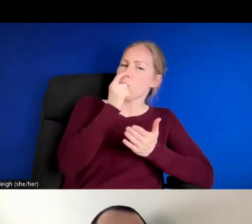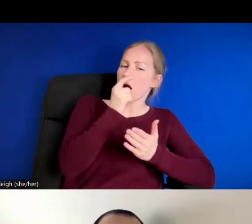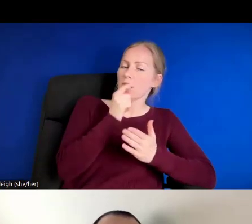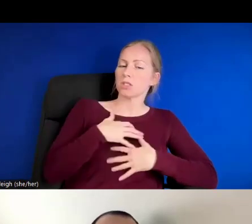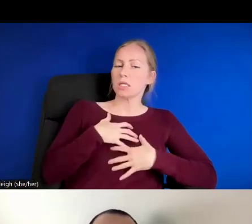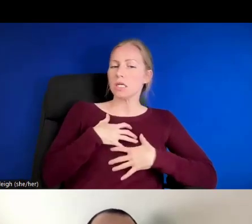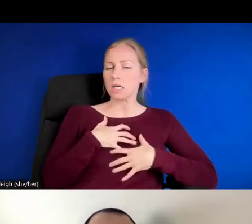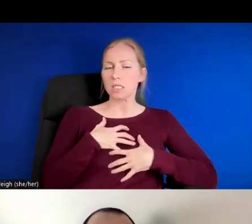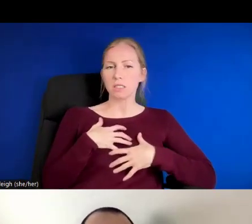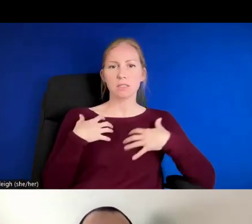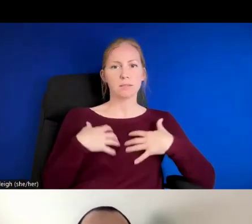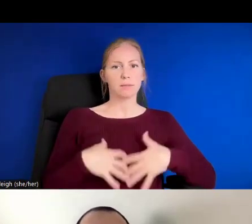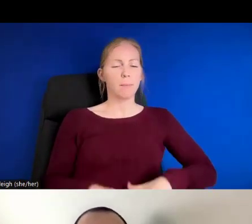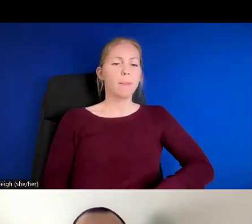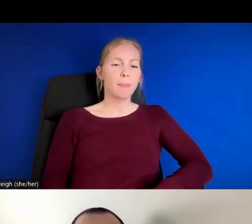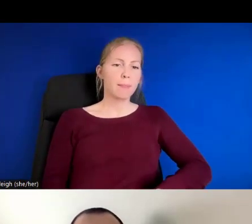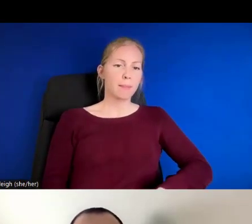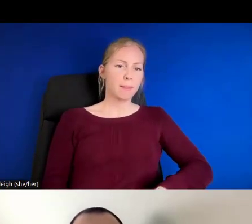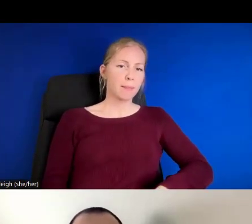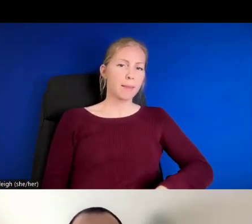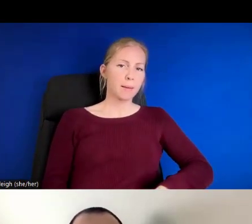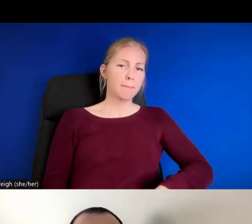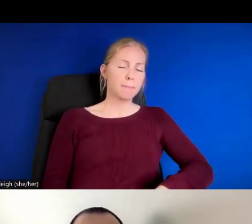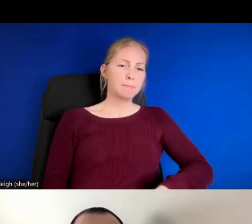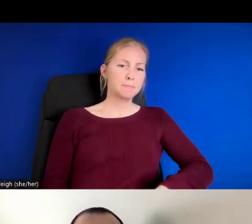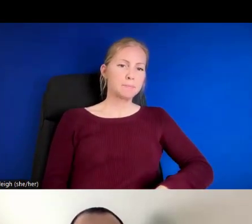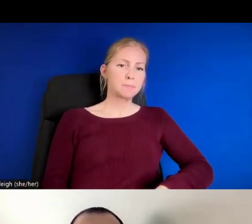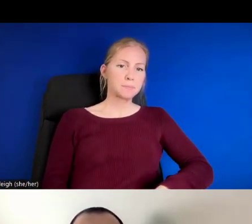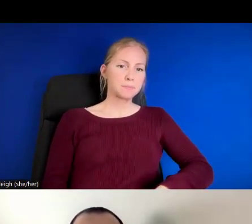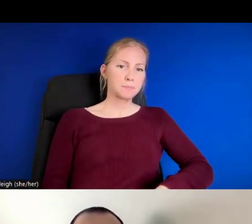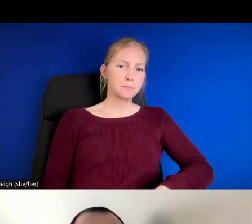So, next slide, please.